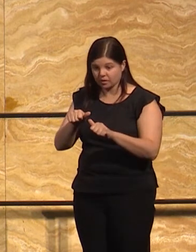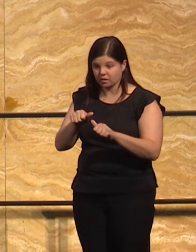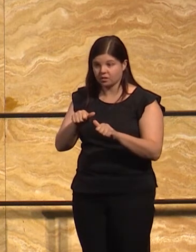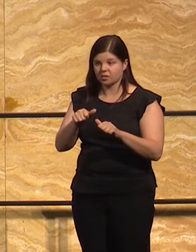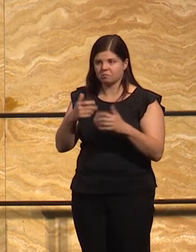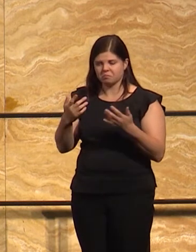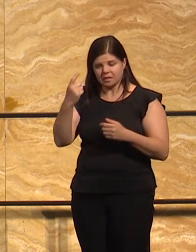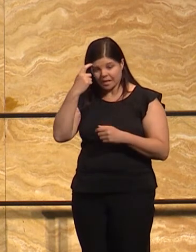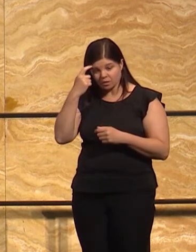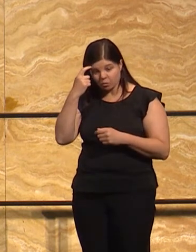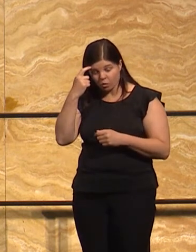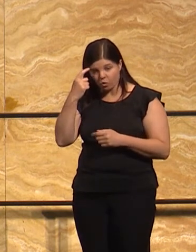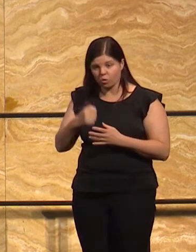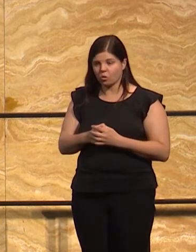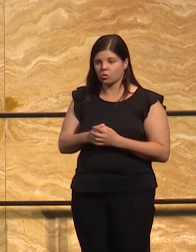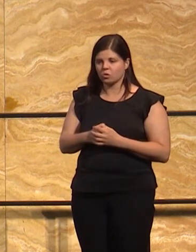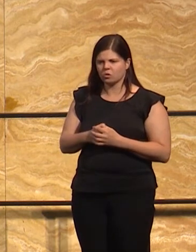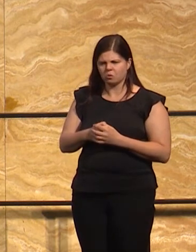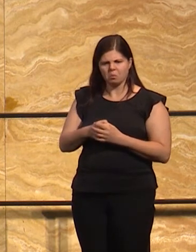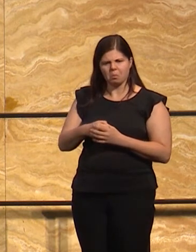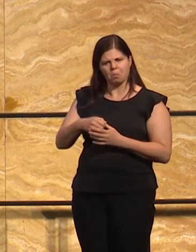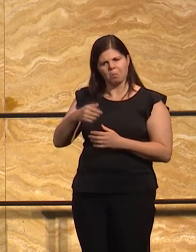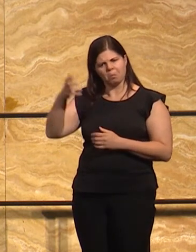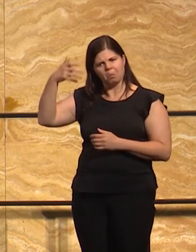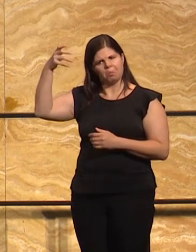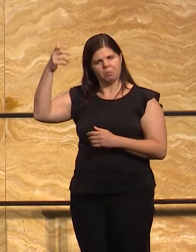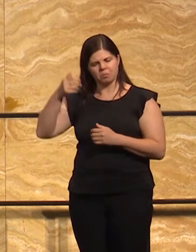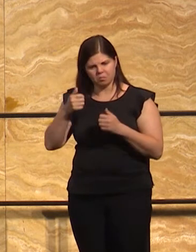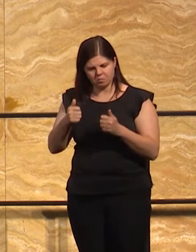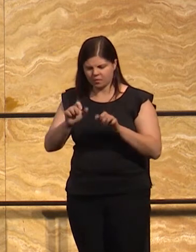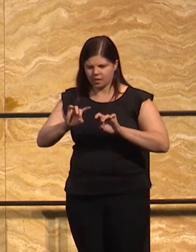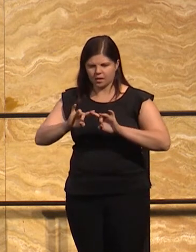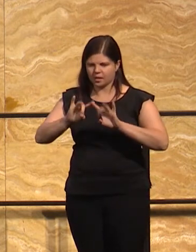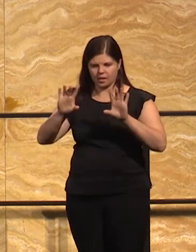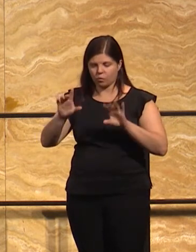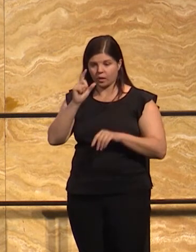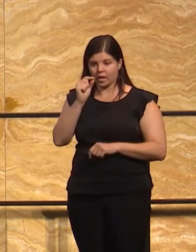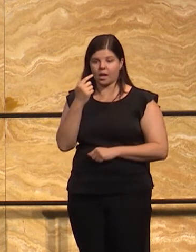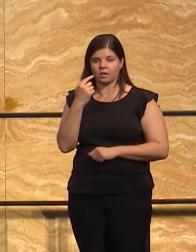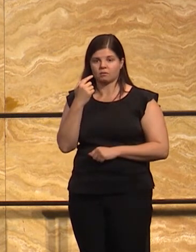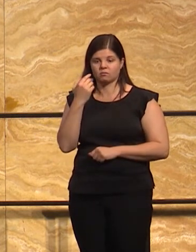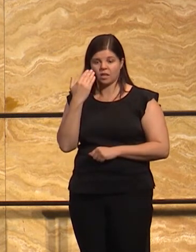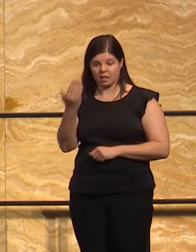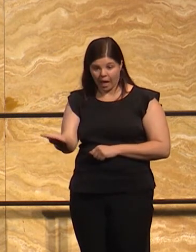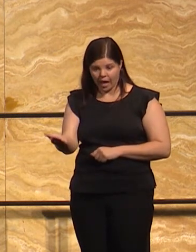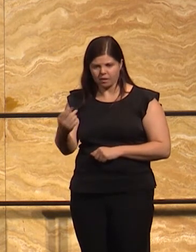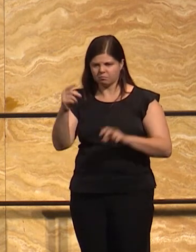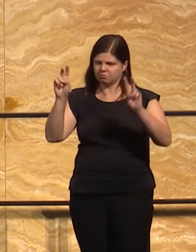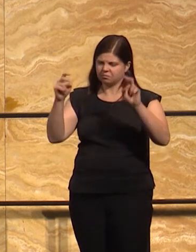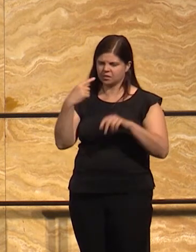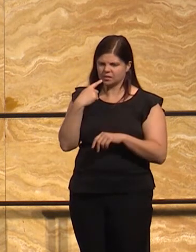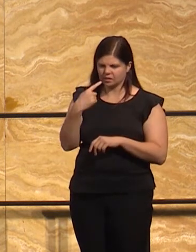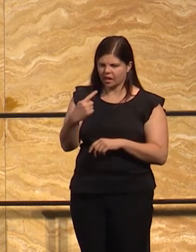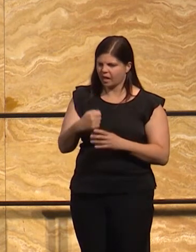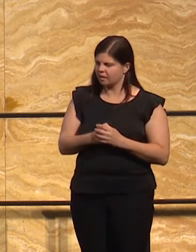sensible. They are elegant enough for us to make a claim that could be a basis for intervening